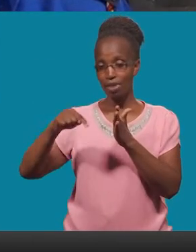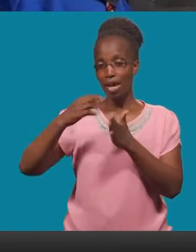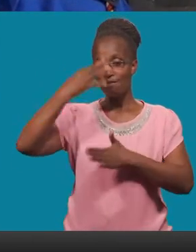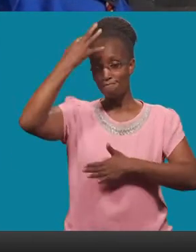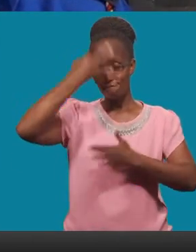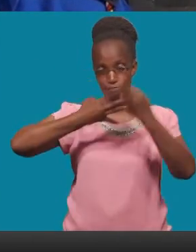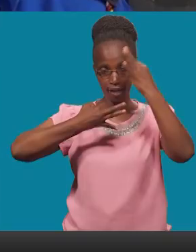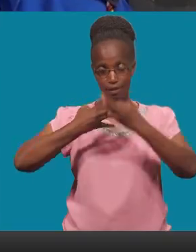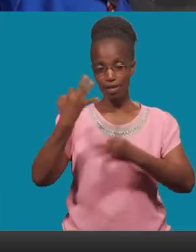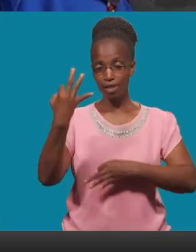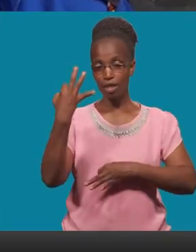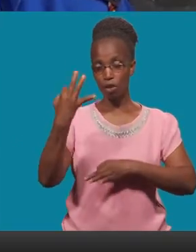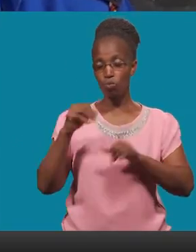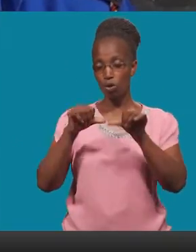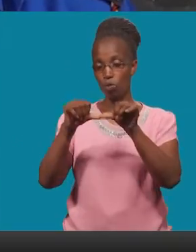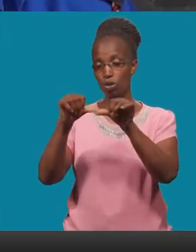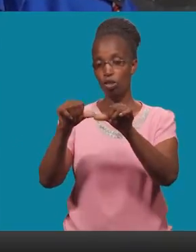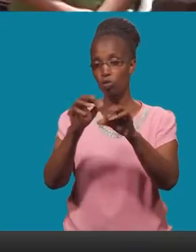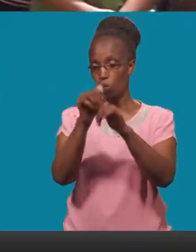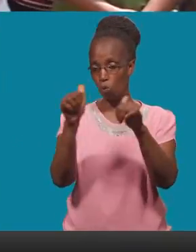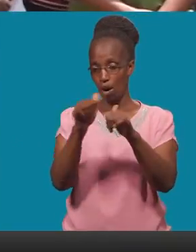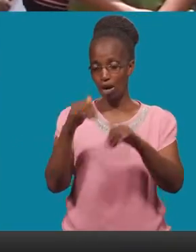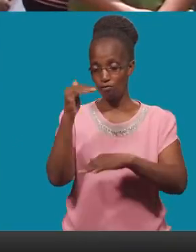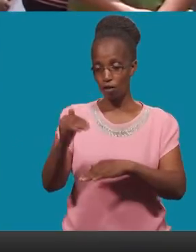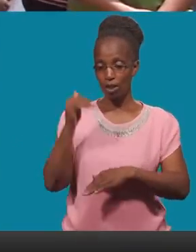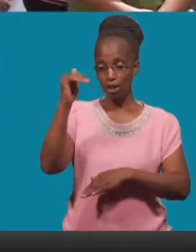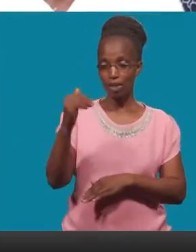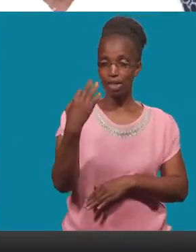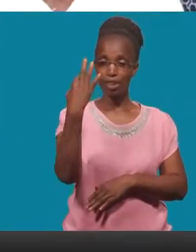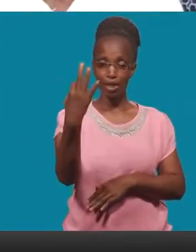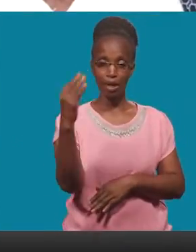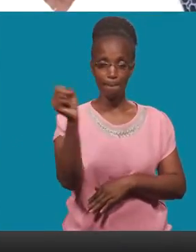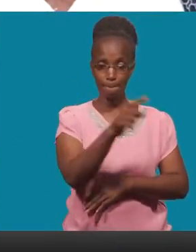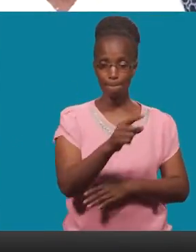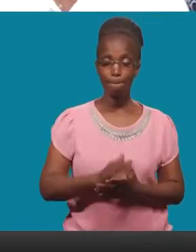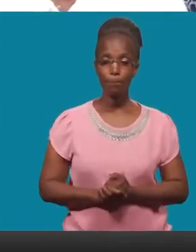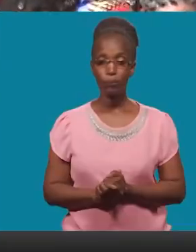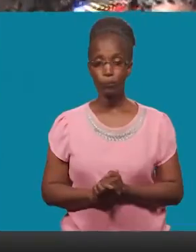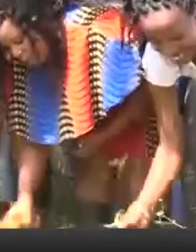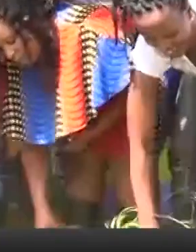we progress on air for the next 3 months. Increase the quota a bit.